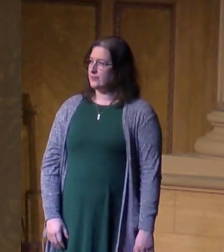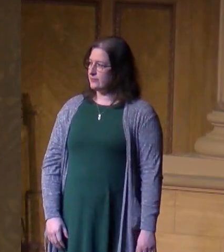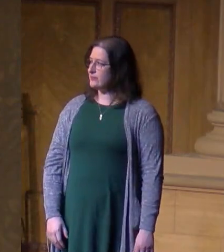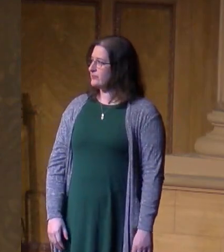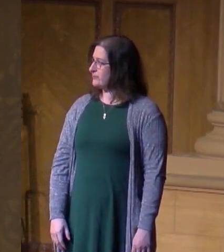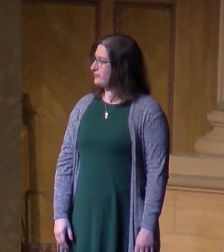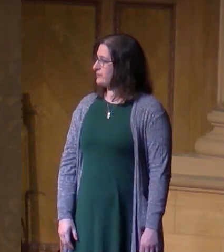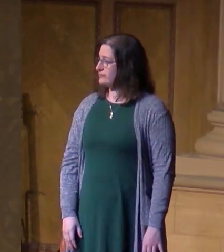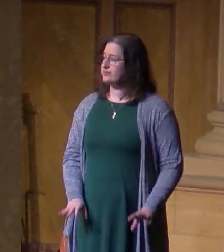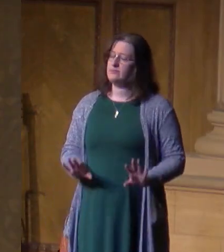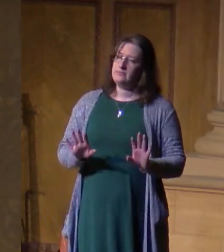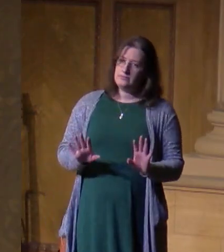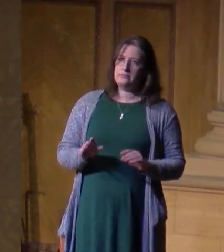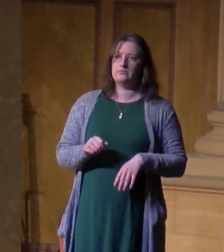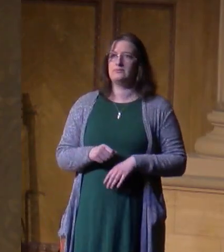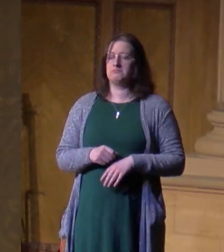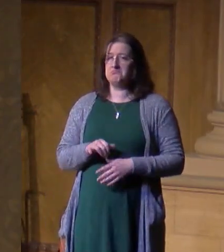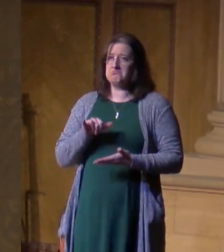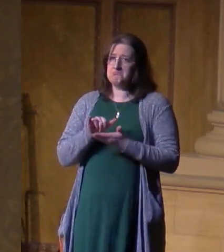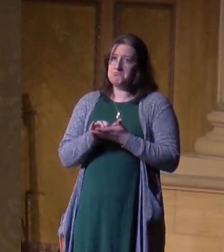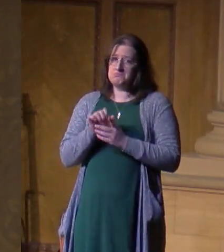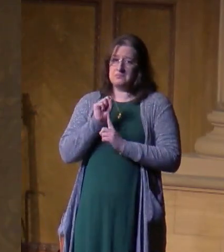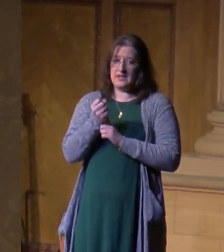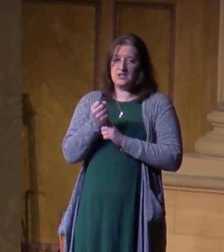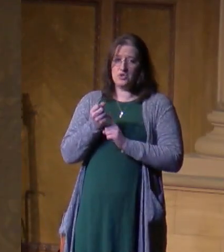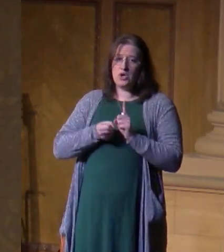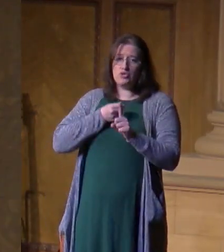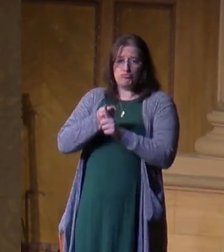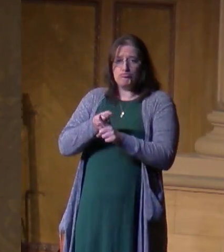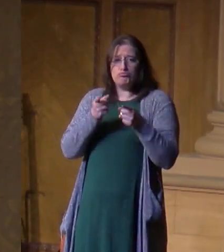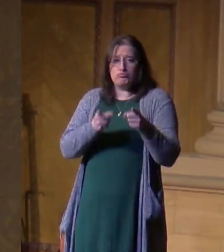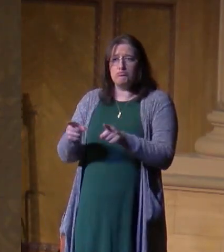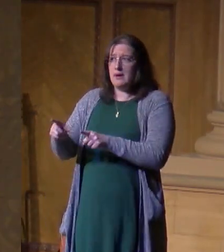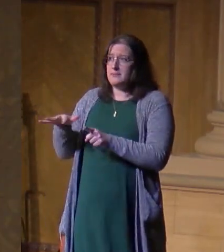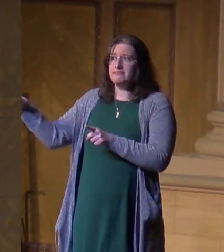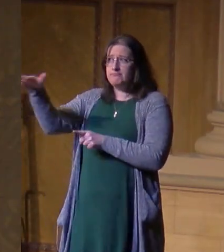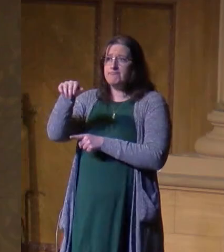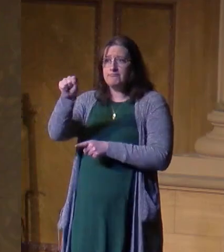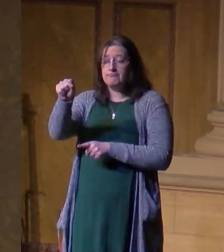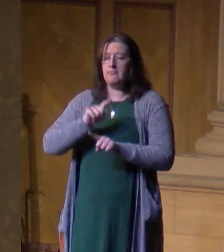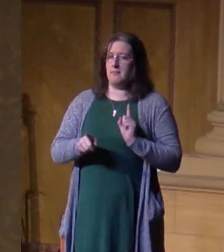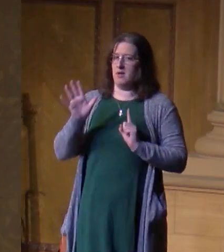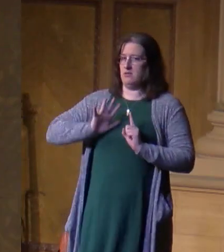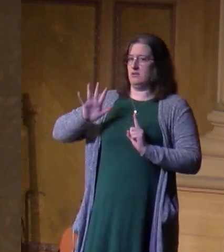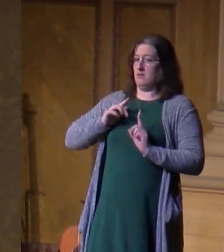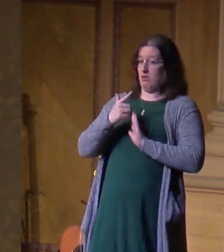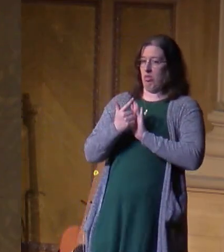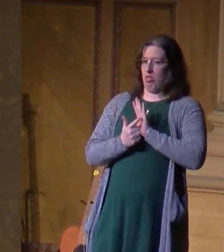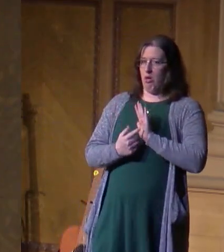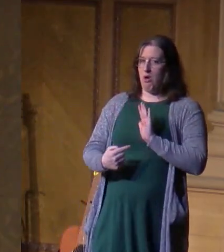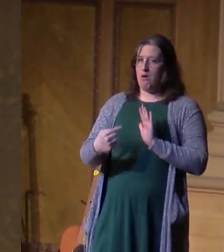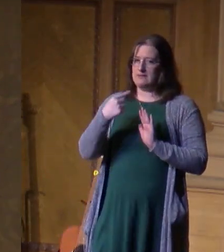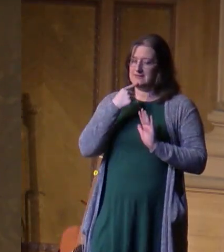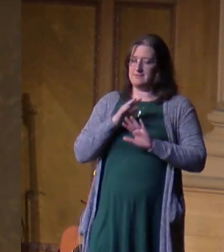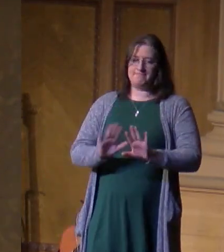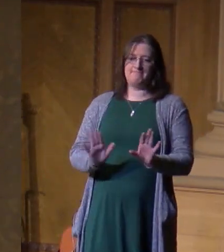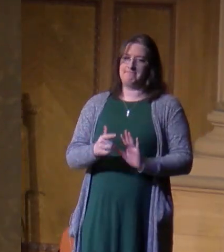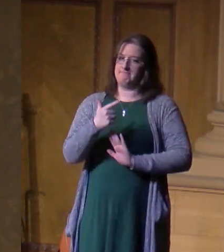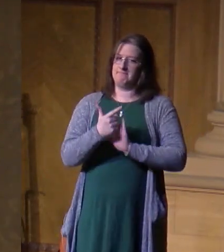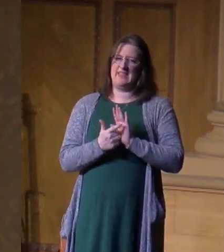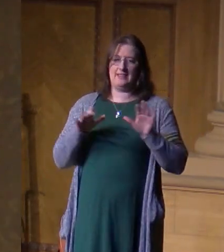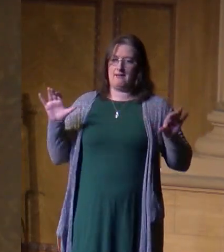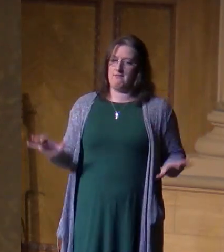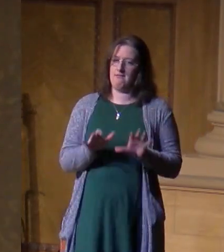And while that's not an uncommon situation in our culture today, the law at that time actually demanded legal action.